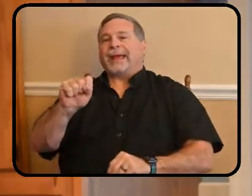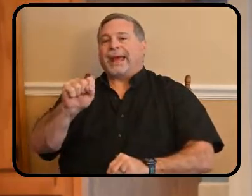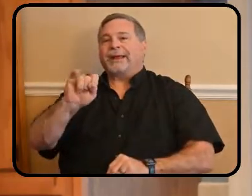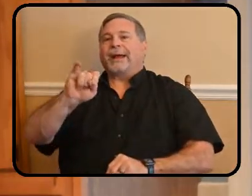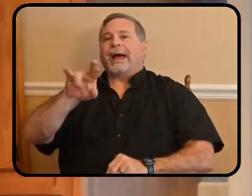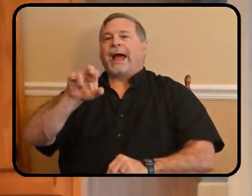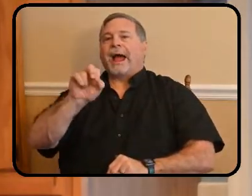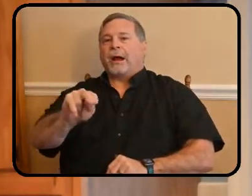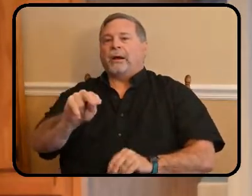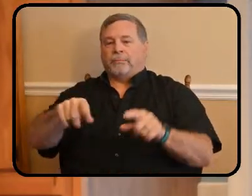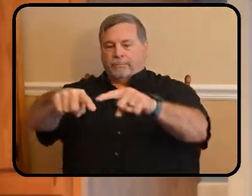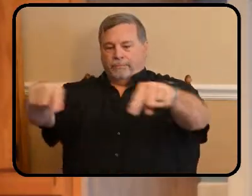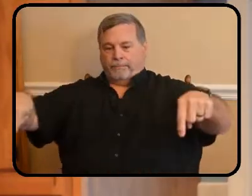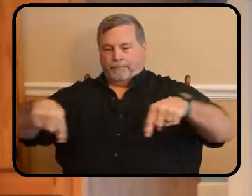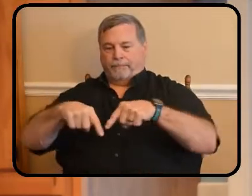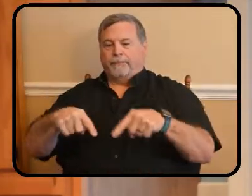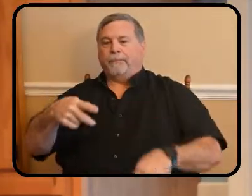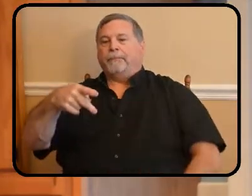pan,